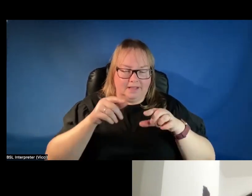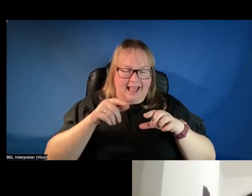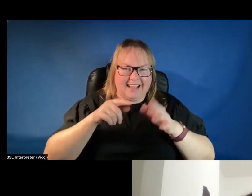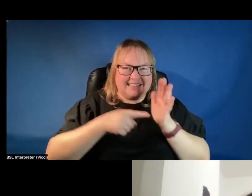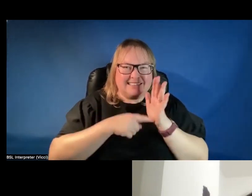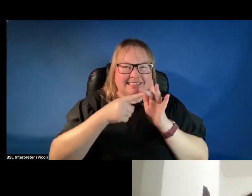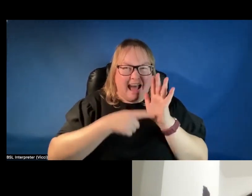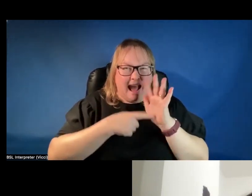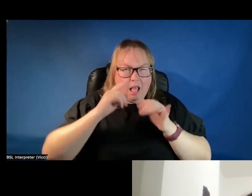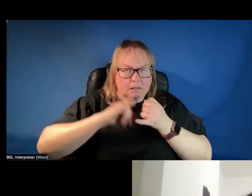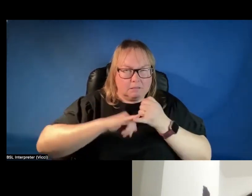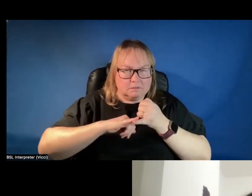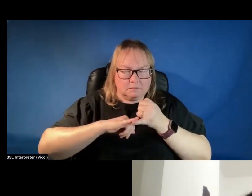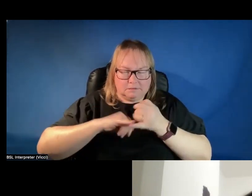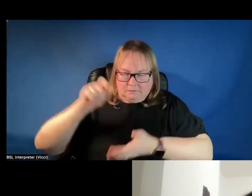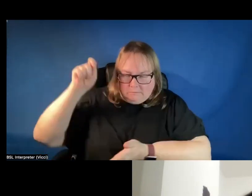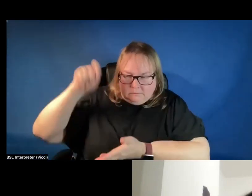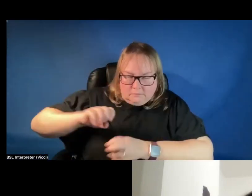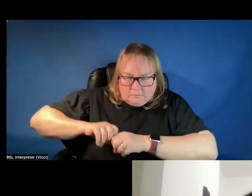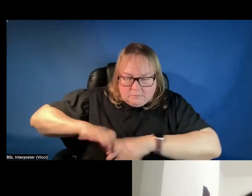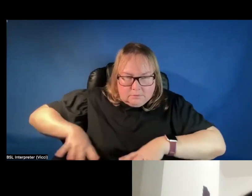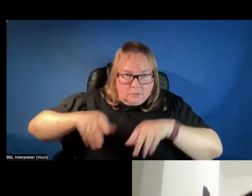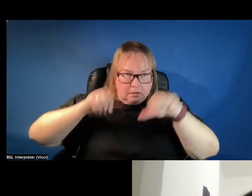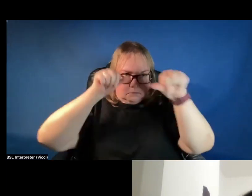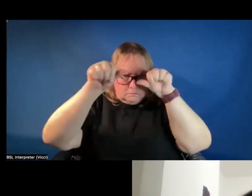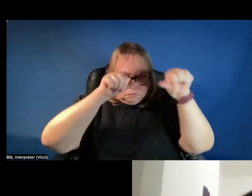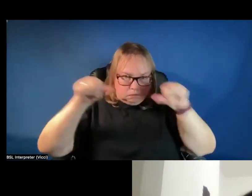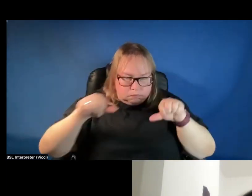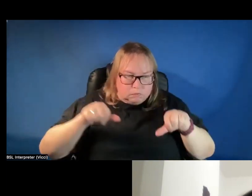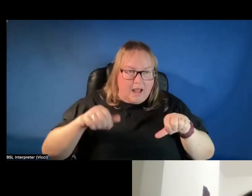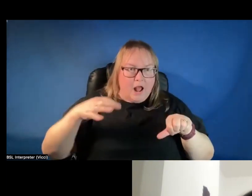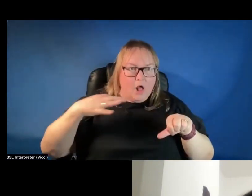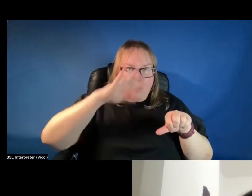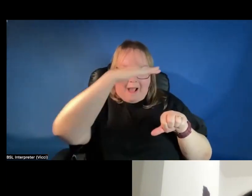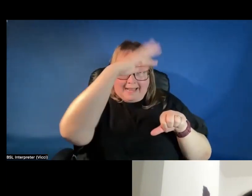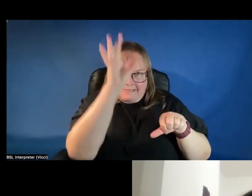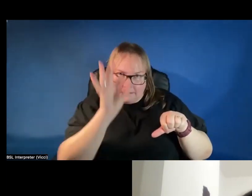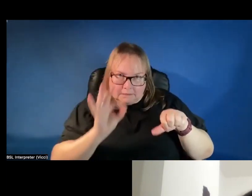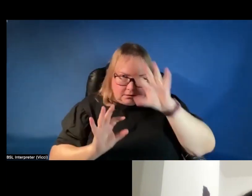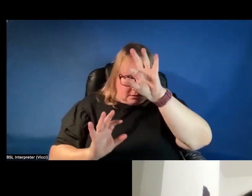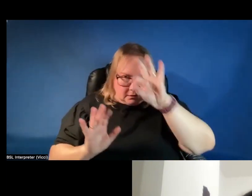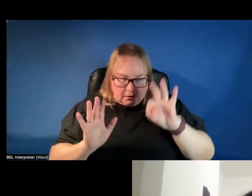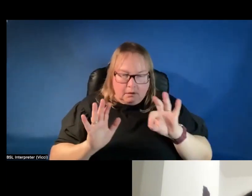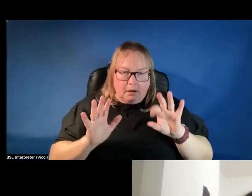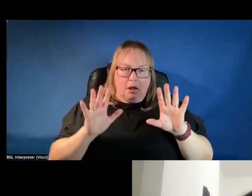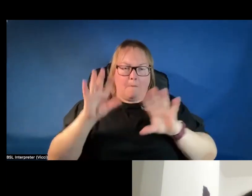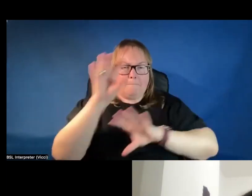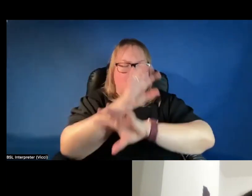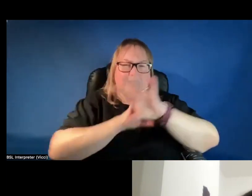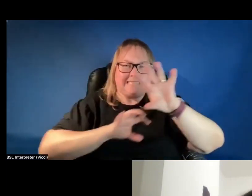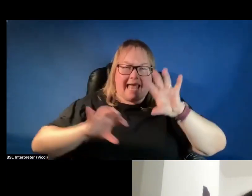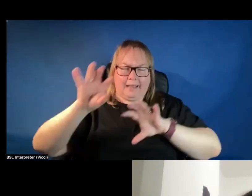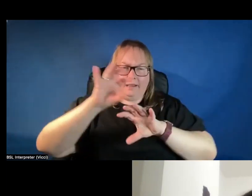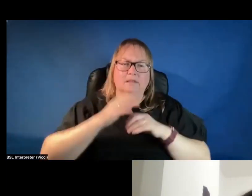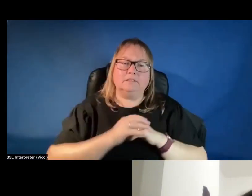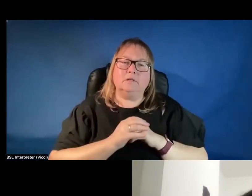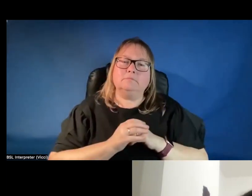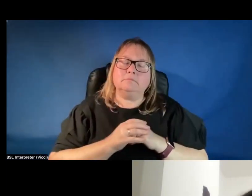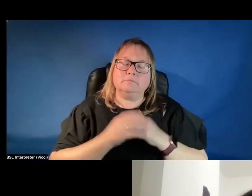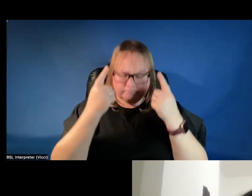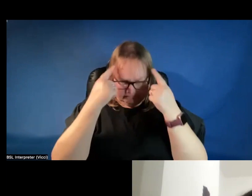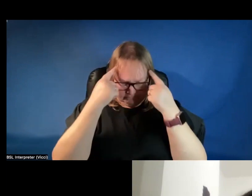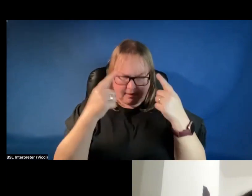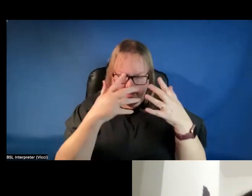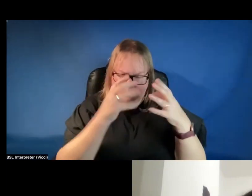self. And we're going to talk a little bit about the kind of connections with fragmentation.